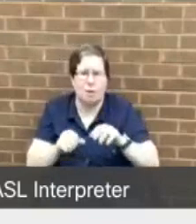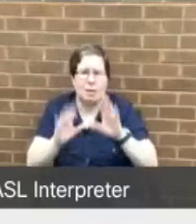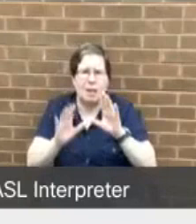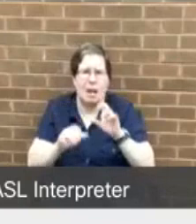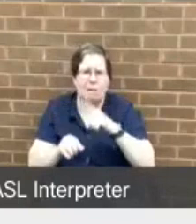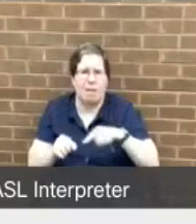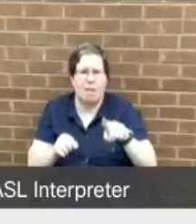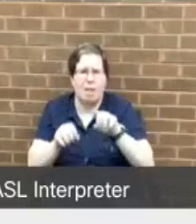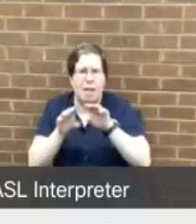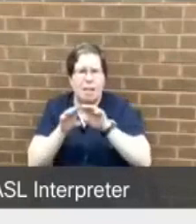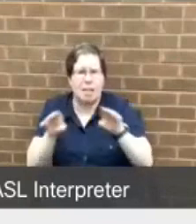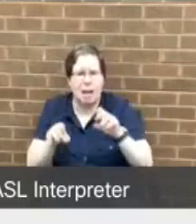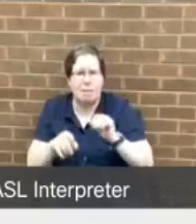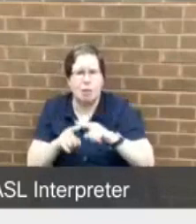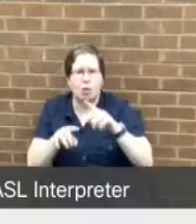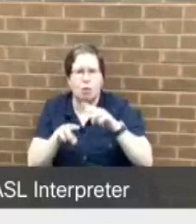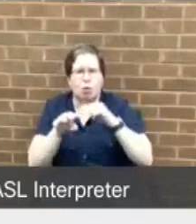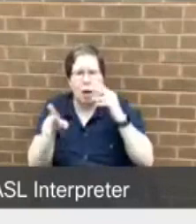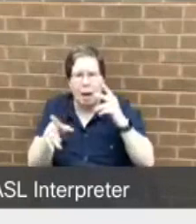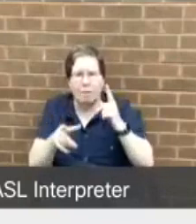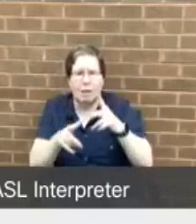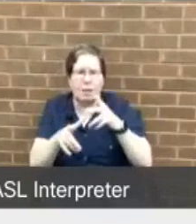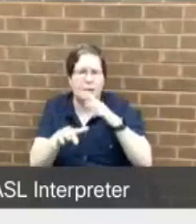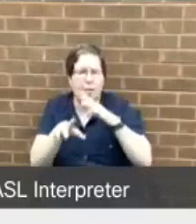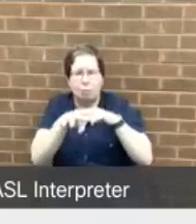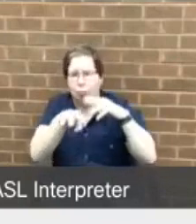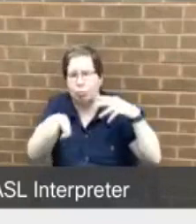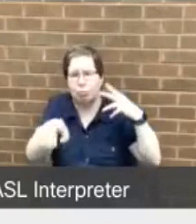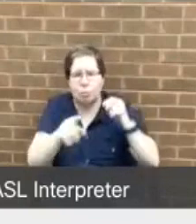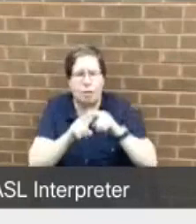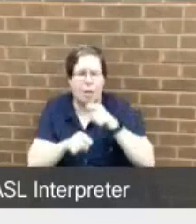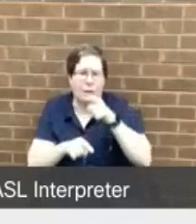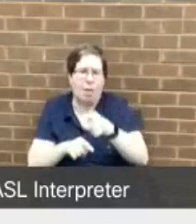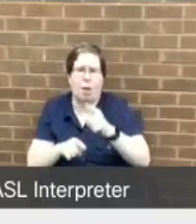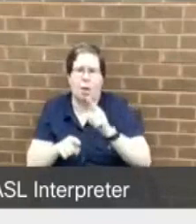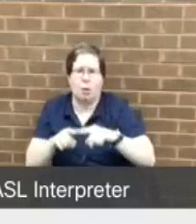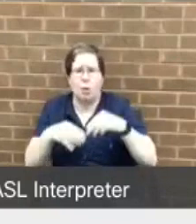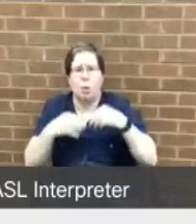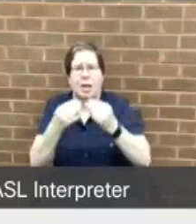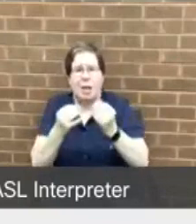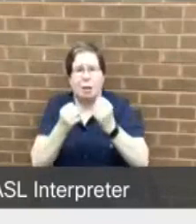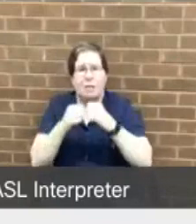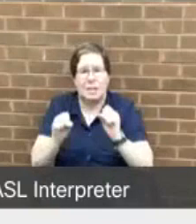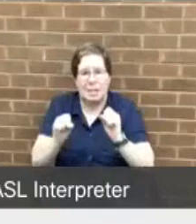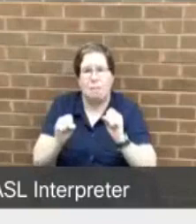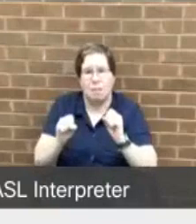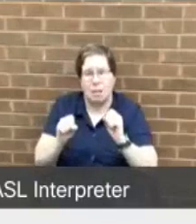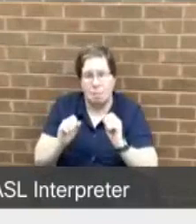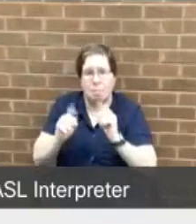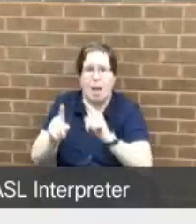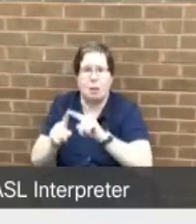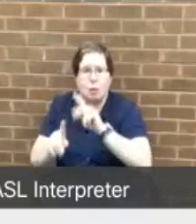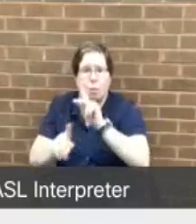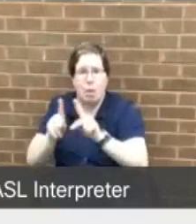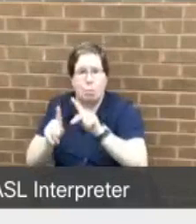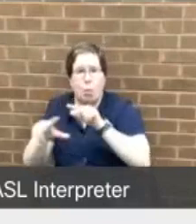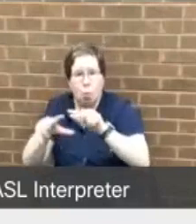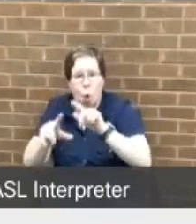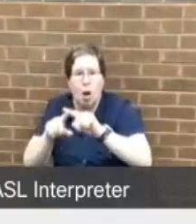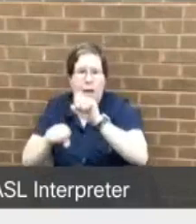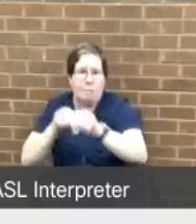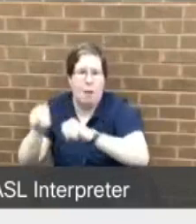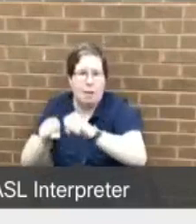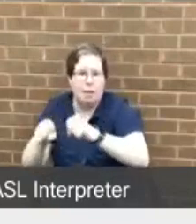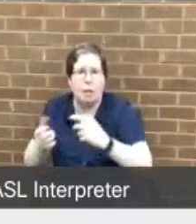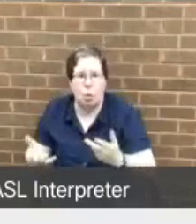sacrifice the level of traffic and congestion that's going to go through there to give safety back to the pedestrians and bicyclists. Sometimes